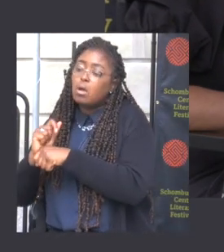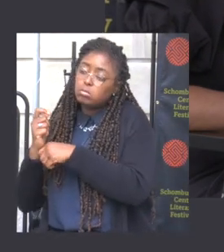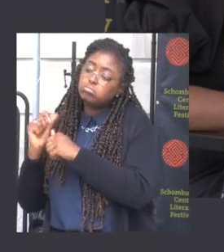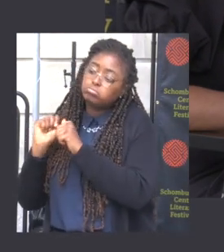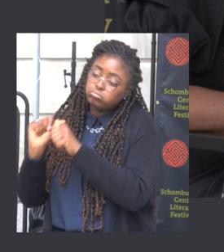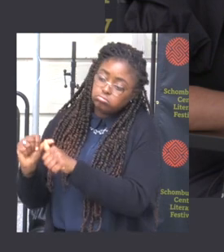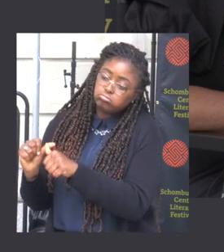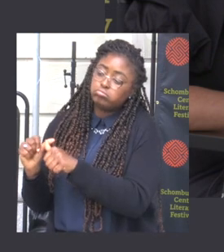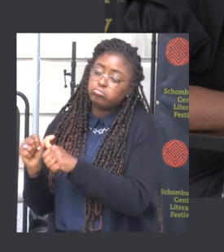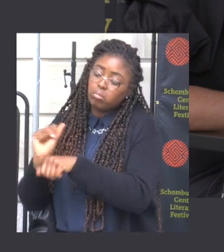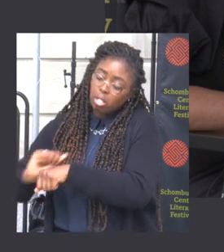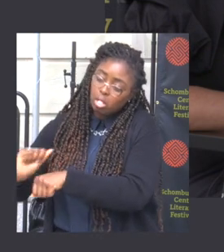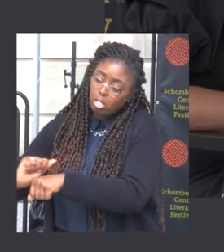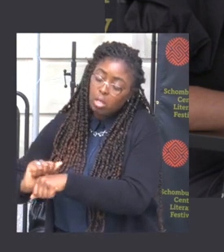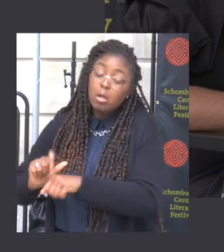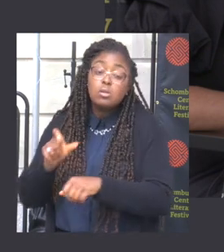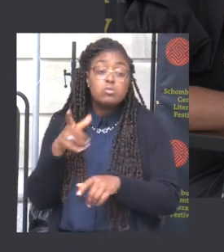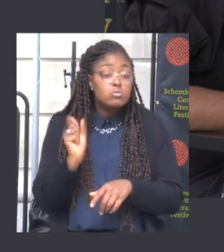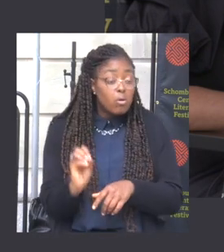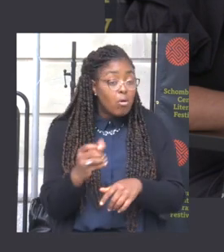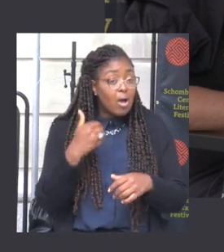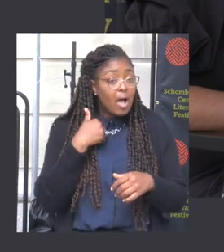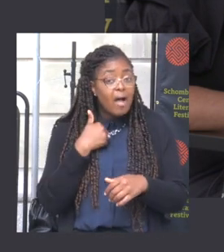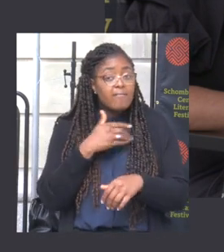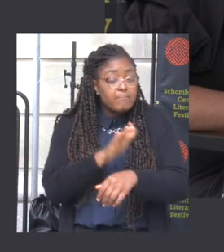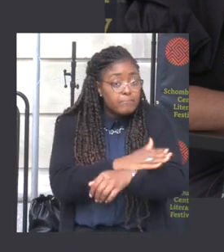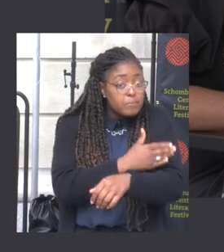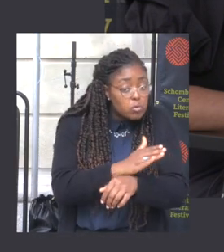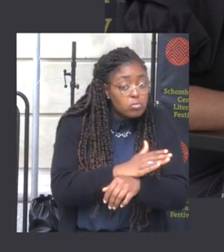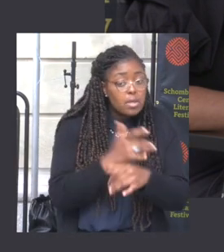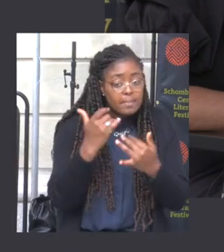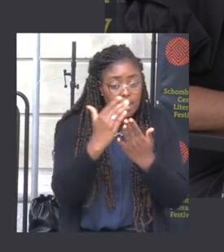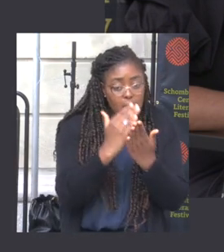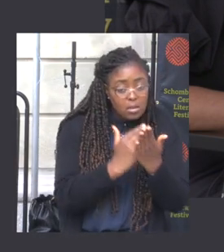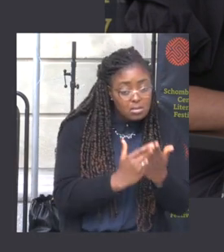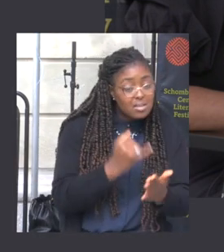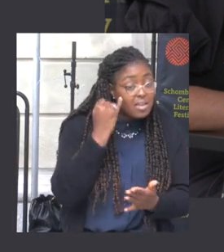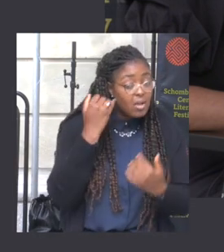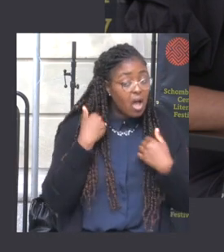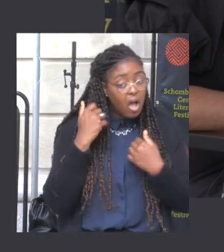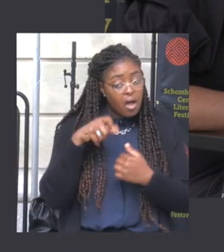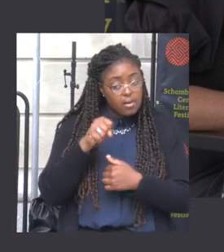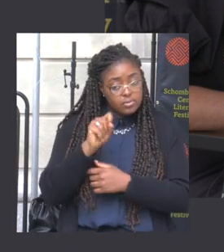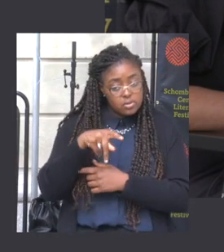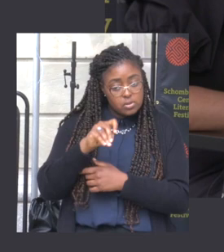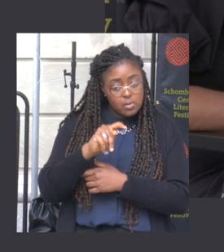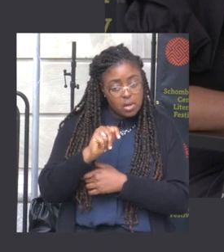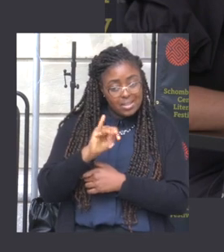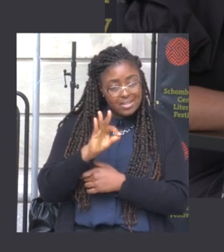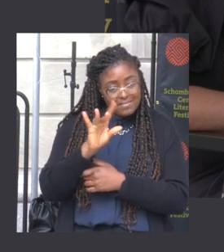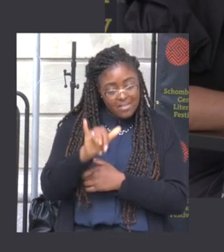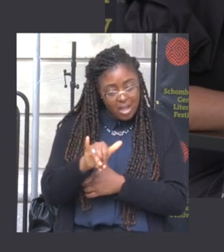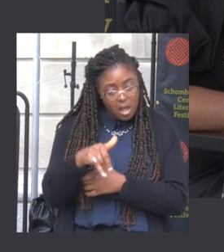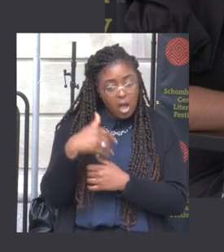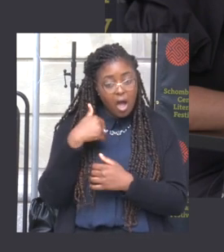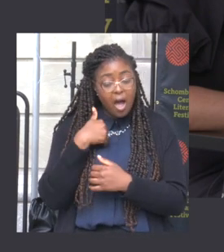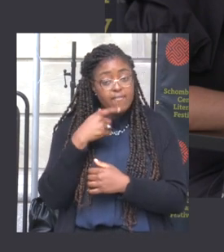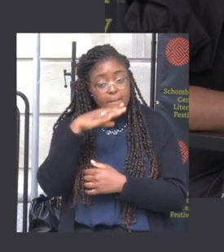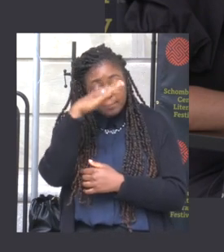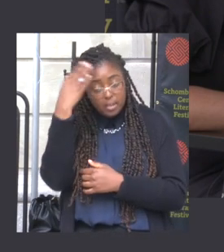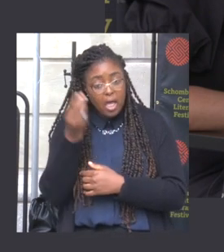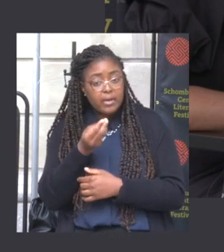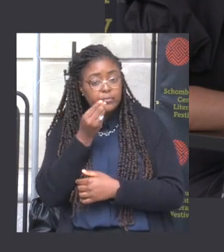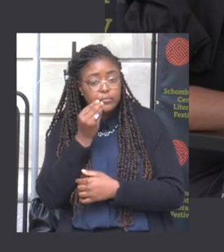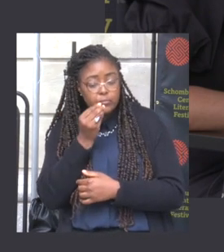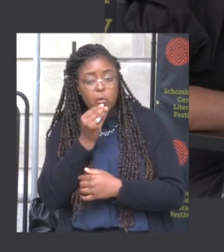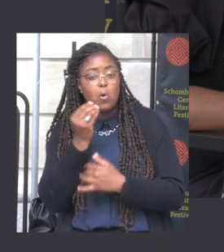I have these soundtracks, and if you're interested, if you don't have Spotify, you can go to Spotify, and there's a black food playlist with the whole playlist